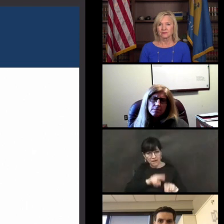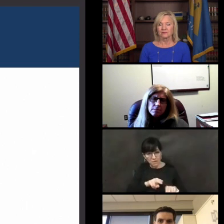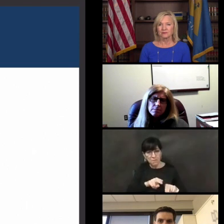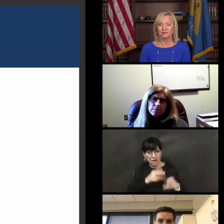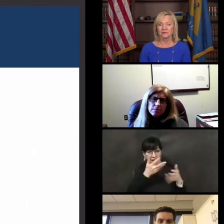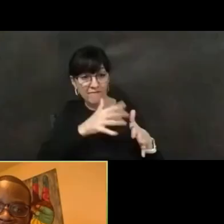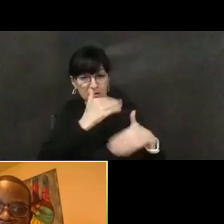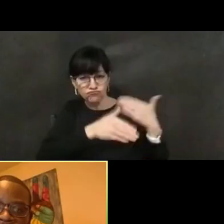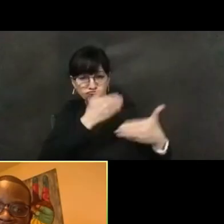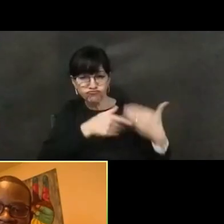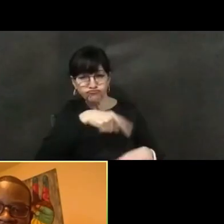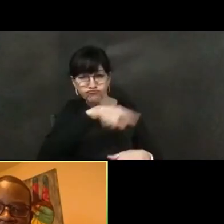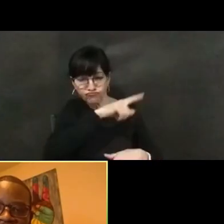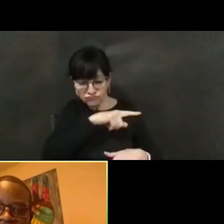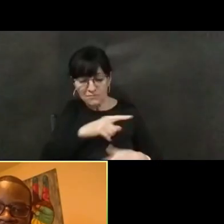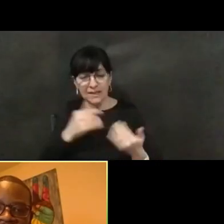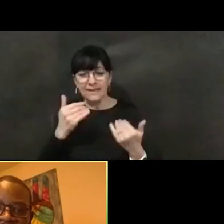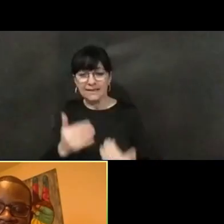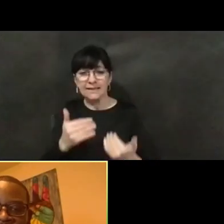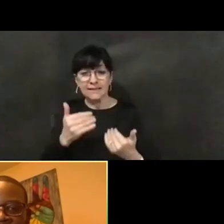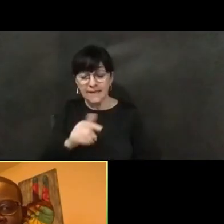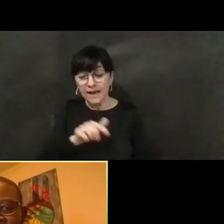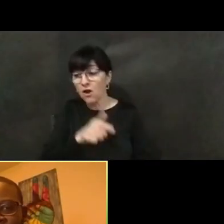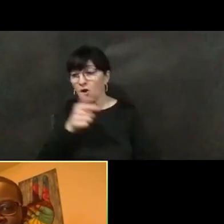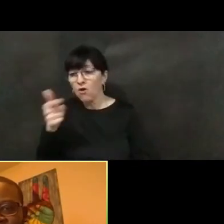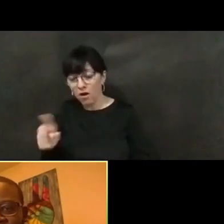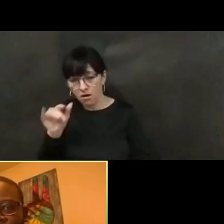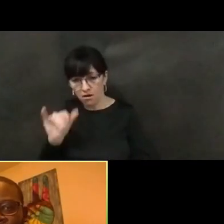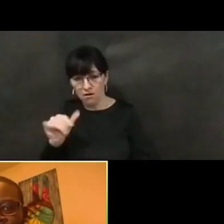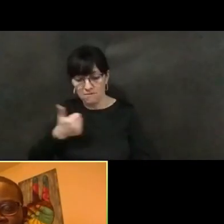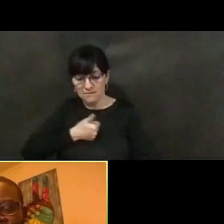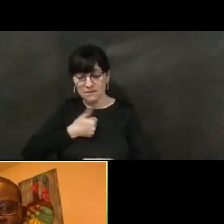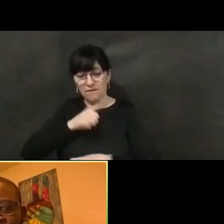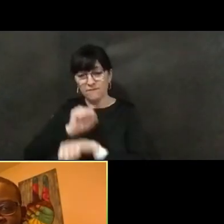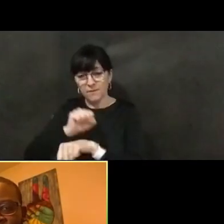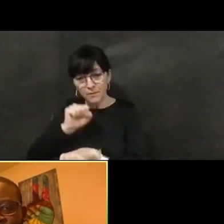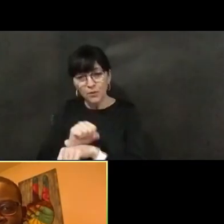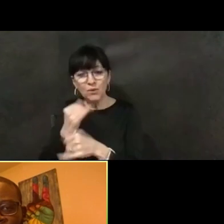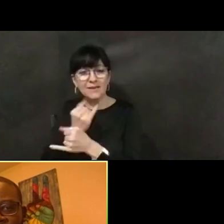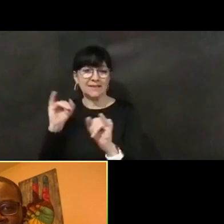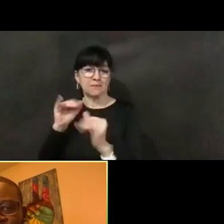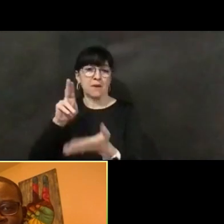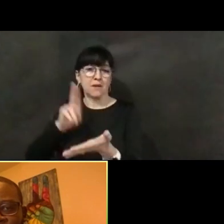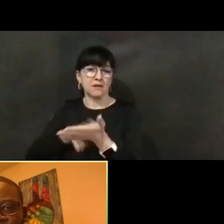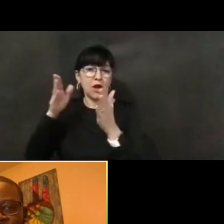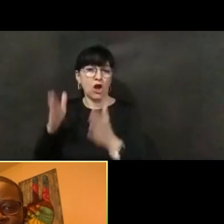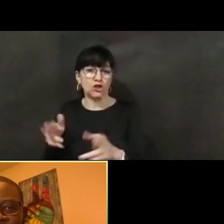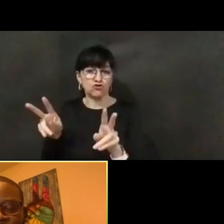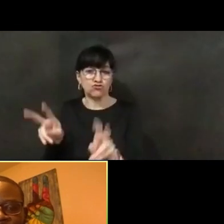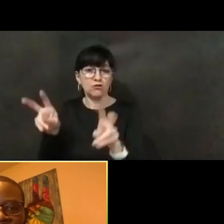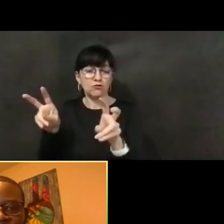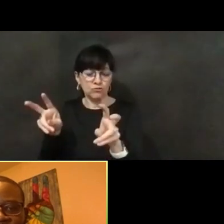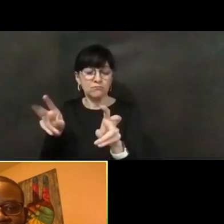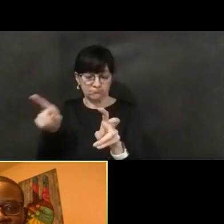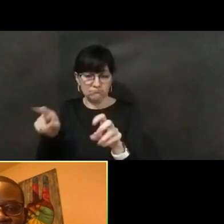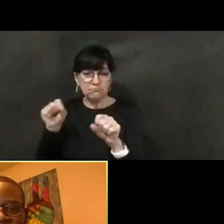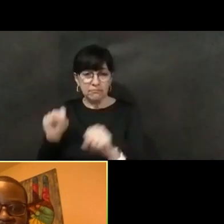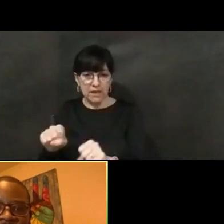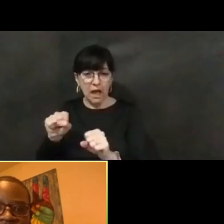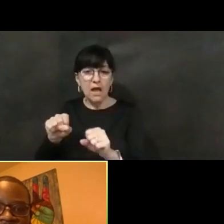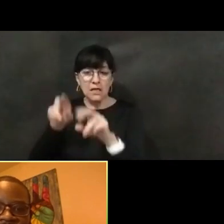at being able to weather this storm and staying in place, staying at home in place. So I'll turn it over to